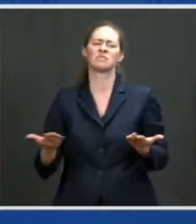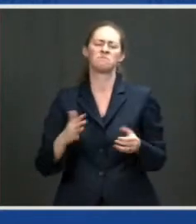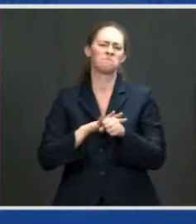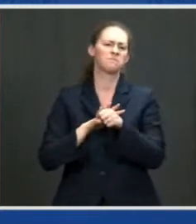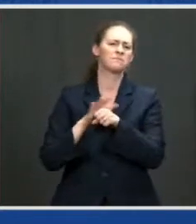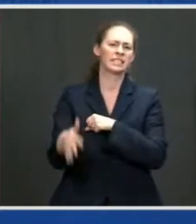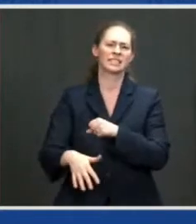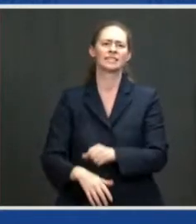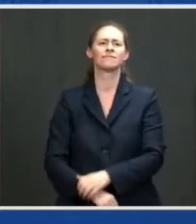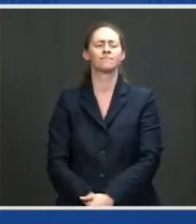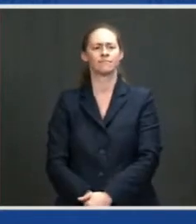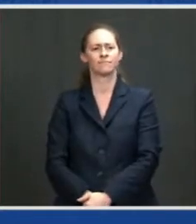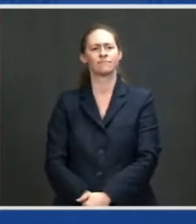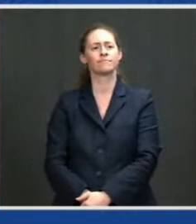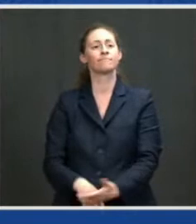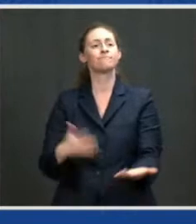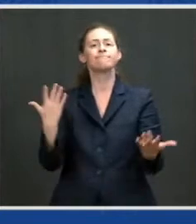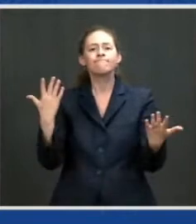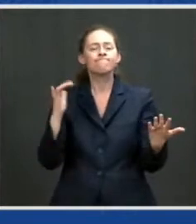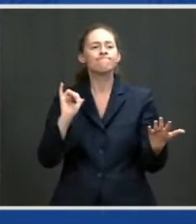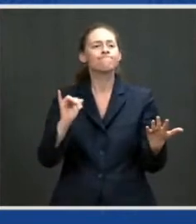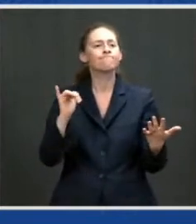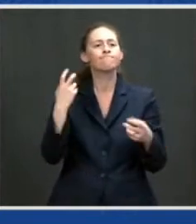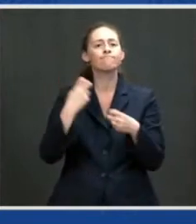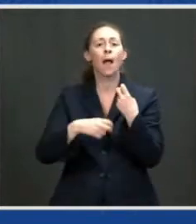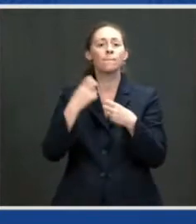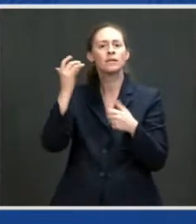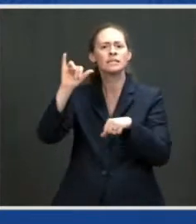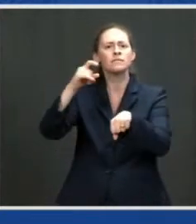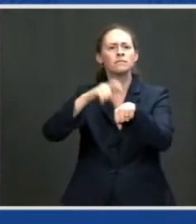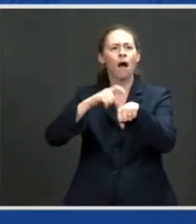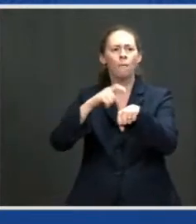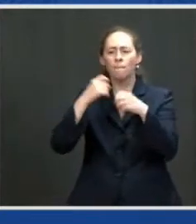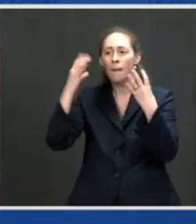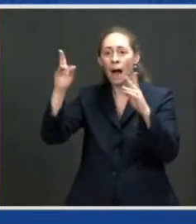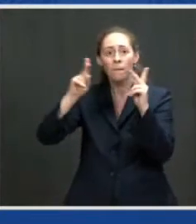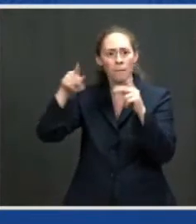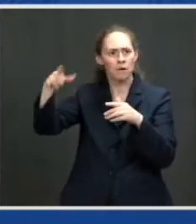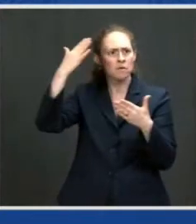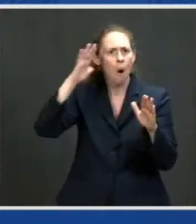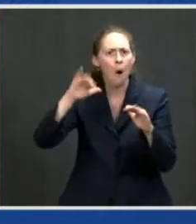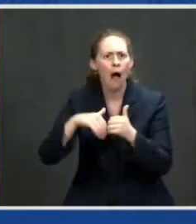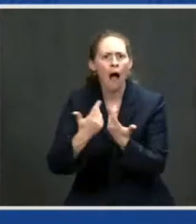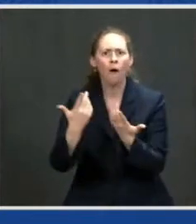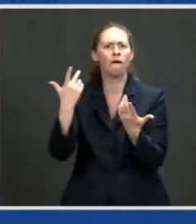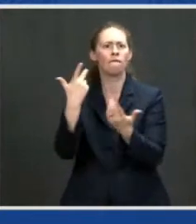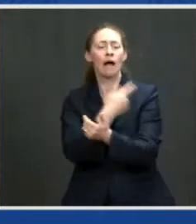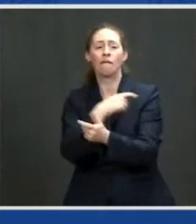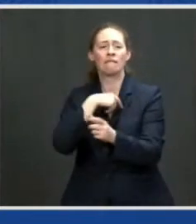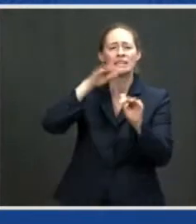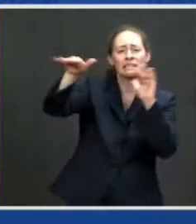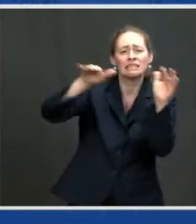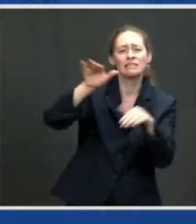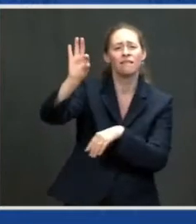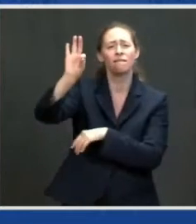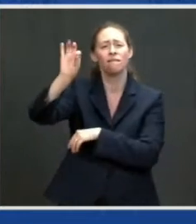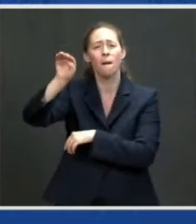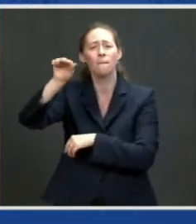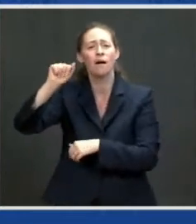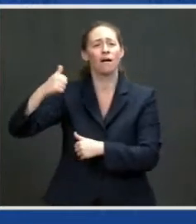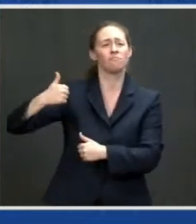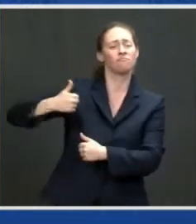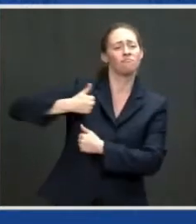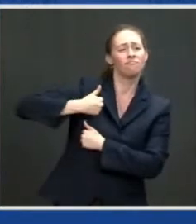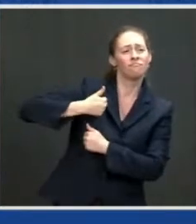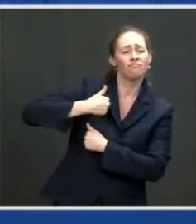vaccinators, so we went to FEMA, the United States military, went to the AMA